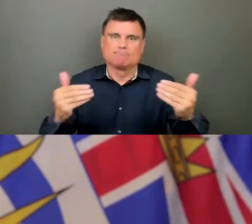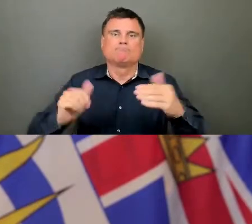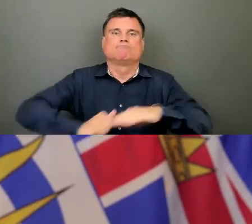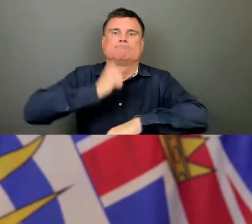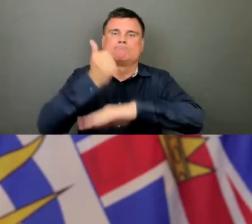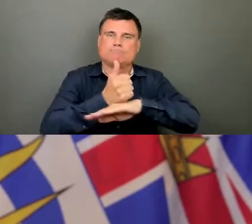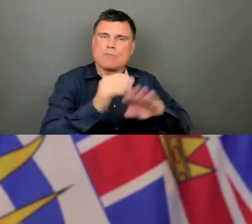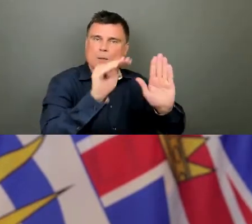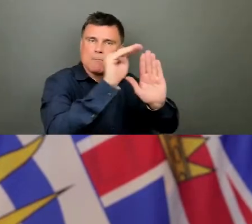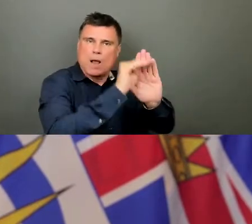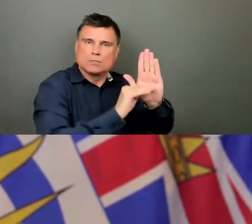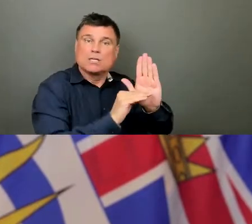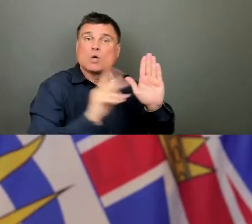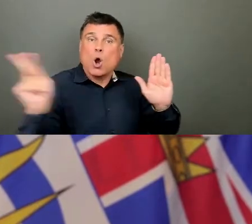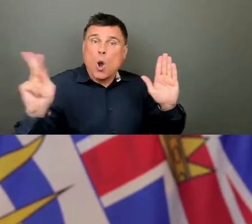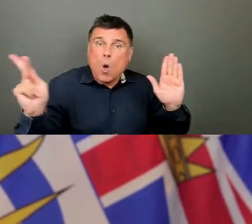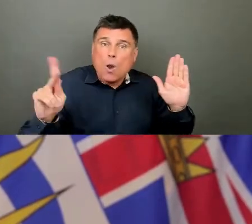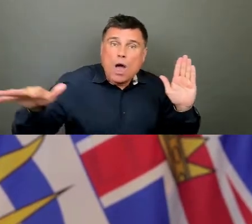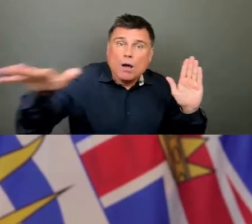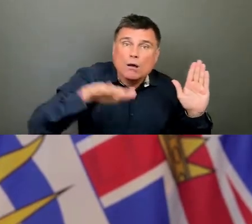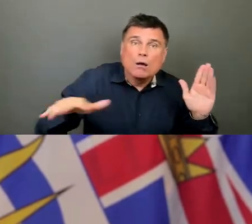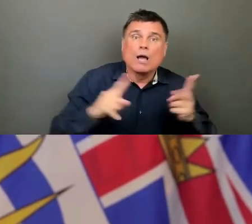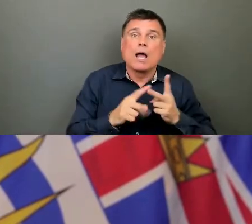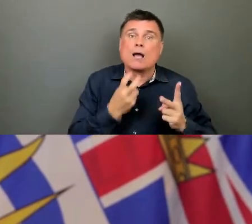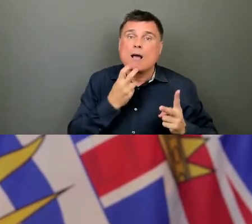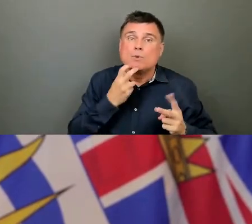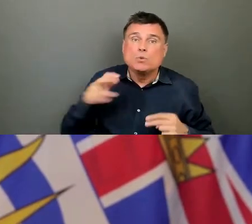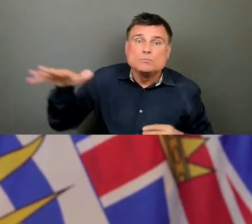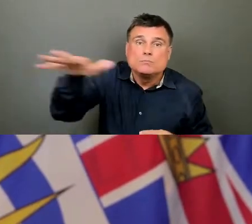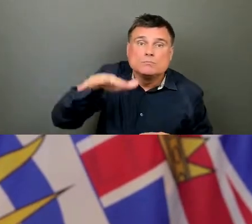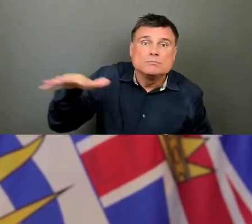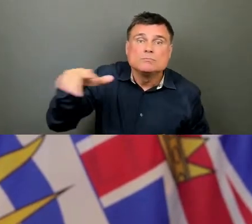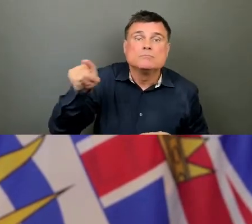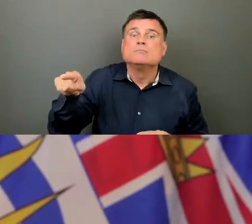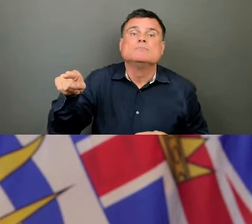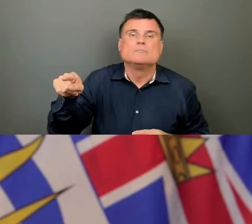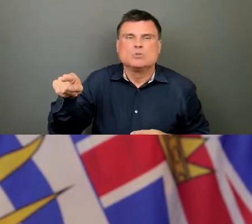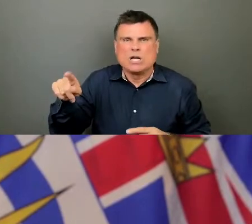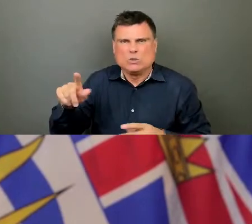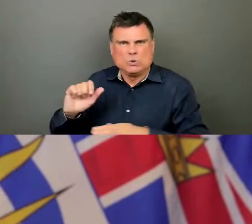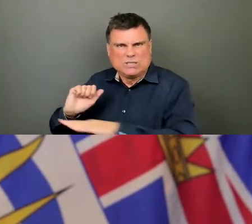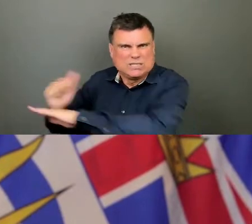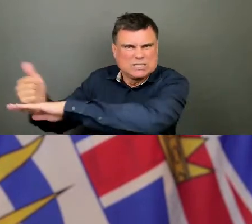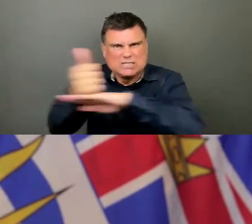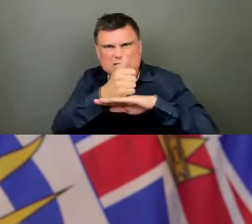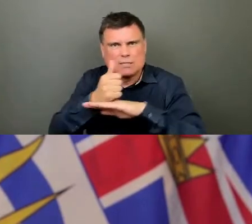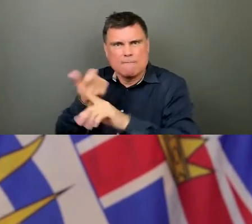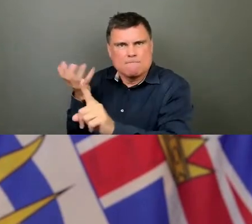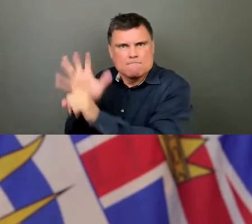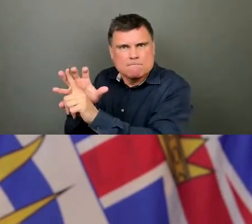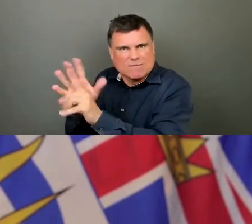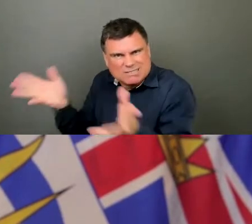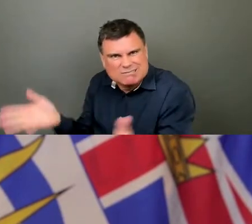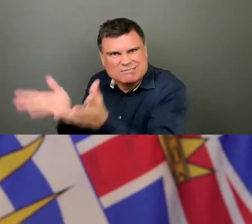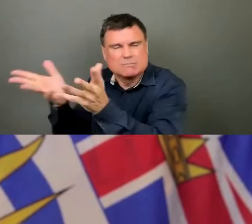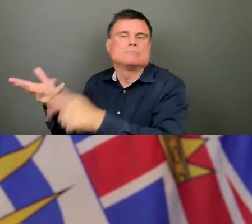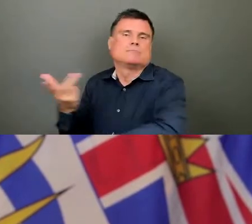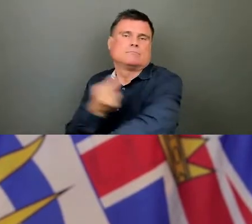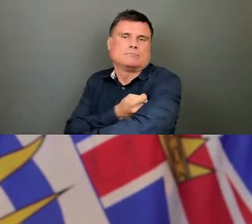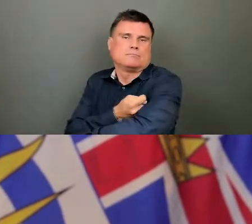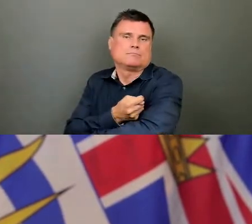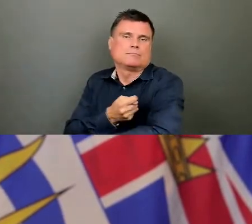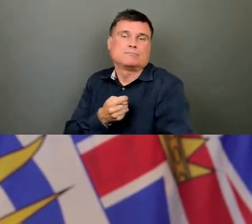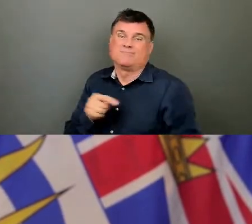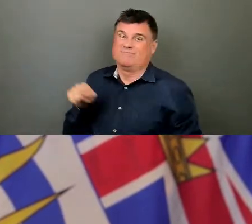and in Kamloops and to try and address some of the issues that we're seeing in some of these communities where illness in